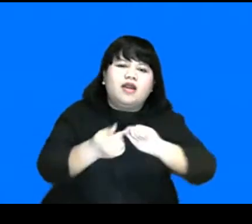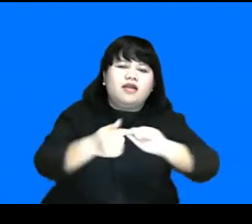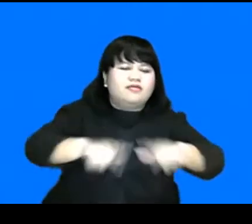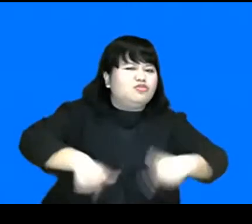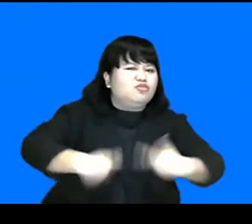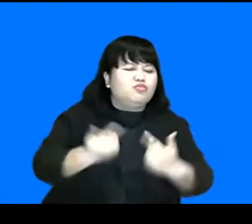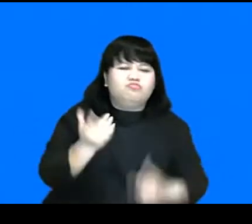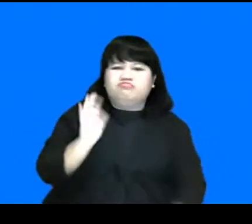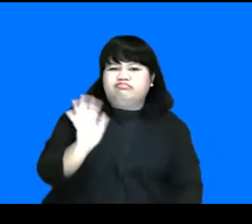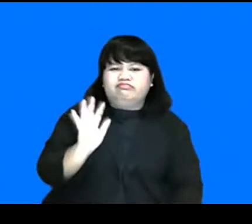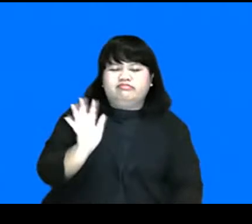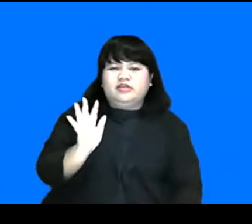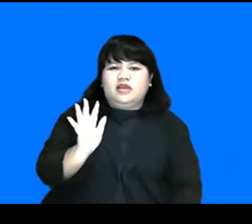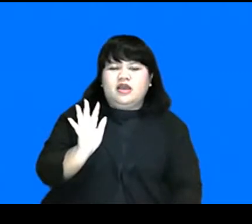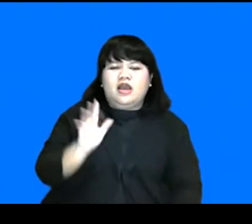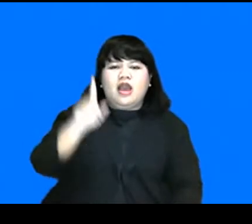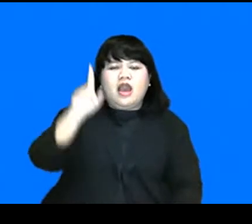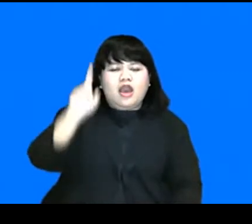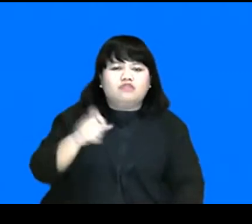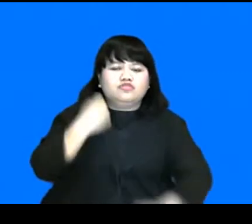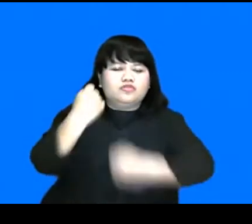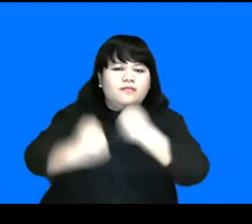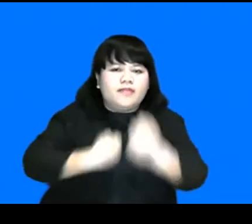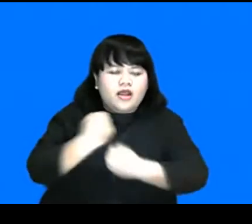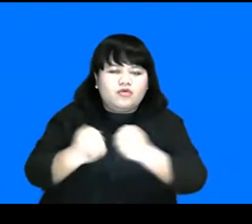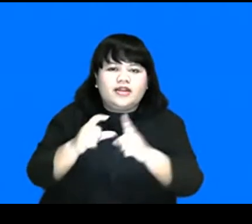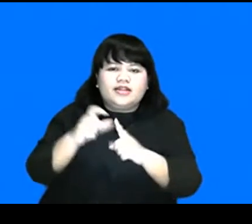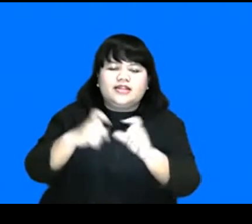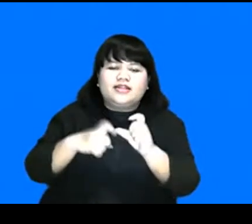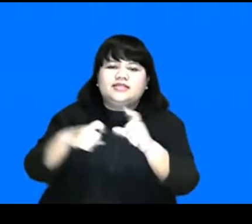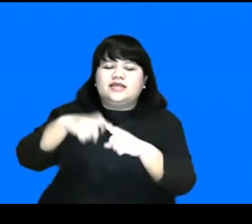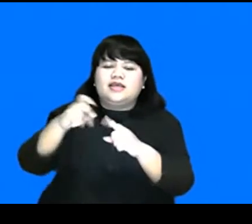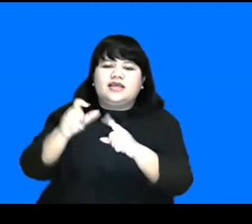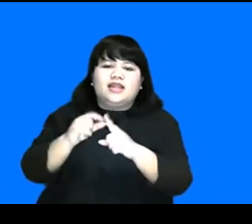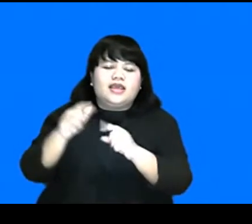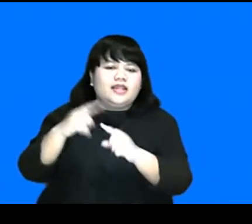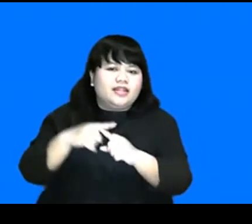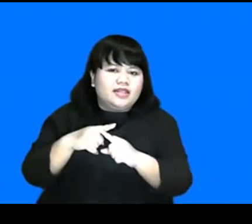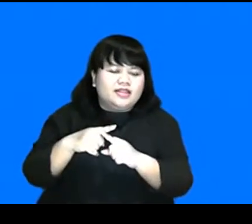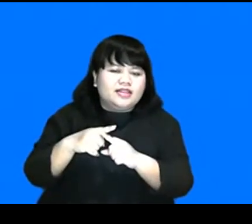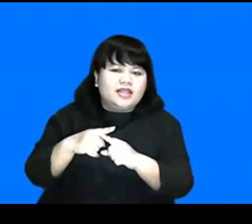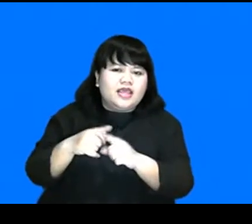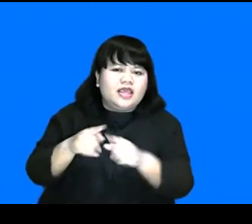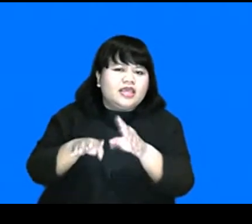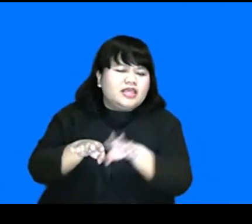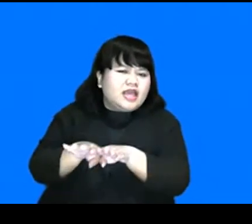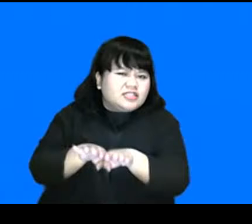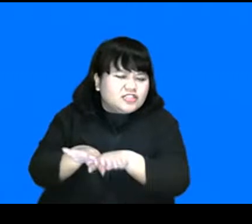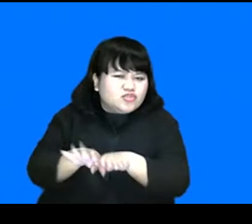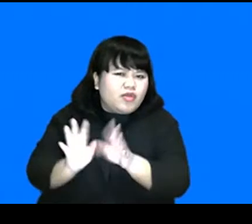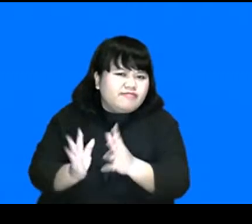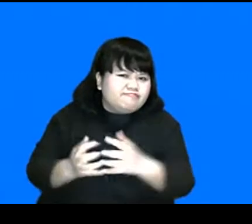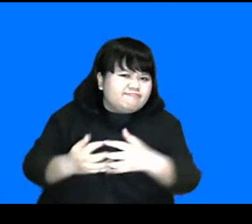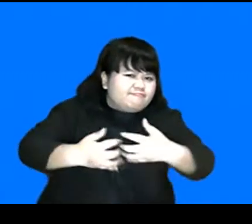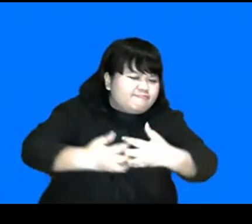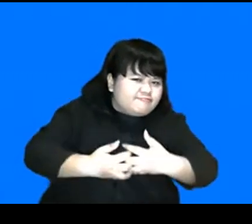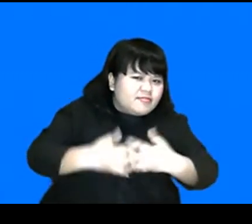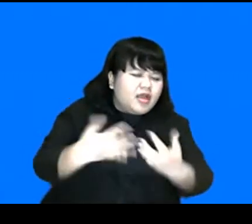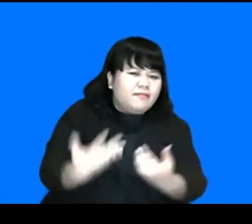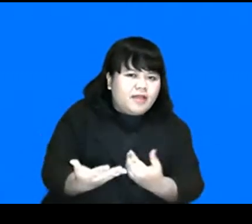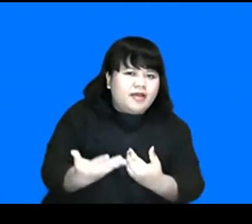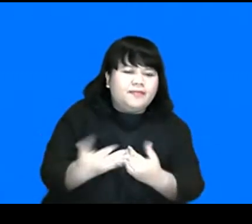you withdraw. It suits you very well. Then you transfer that money. And give me 1 minute, even when you had